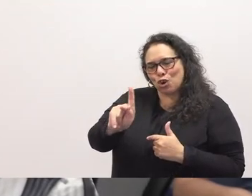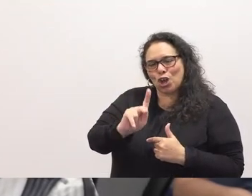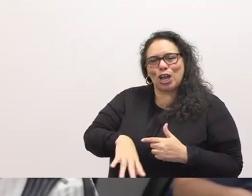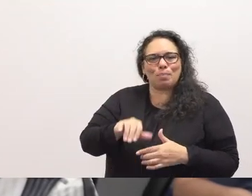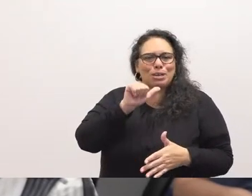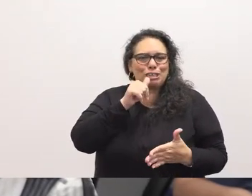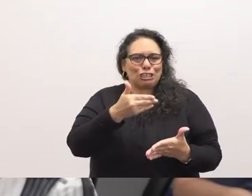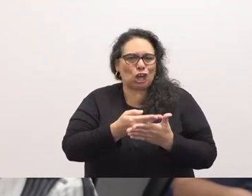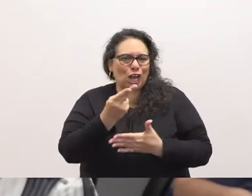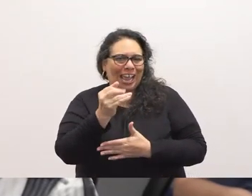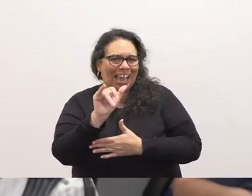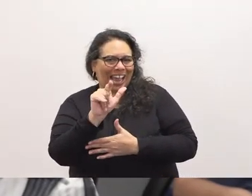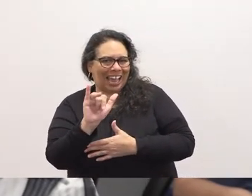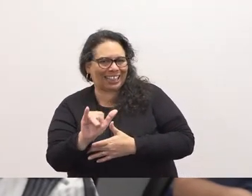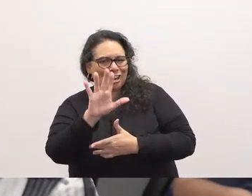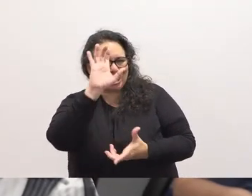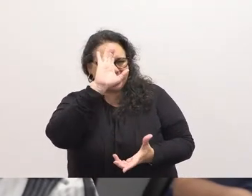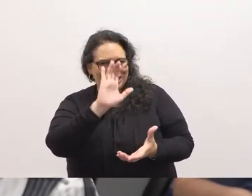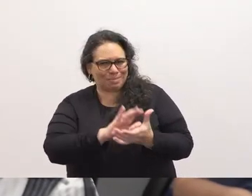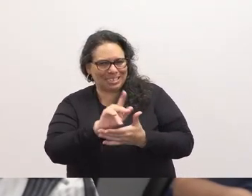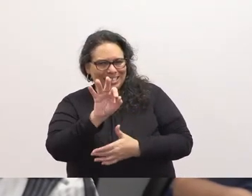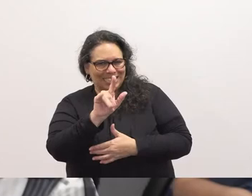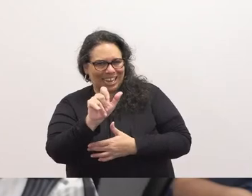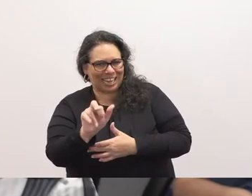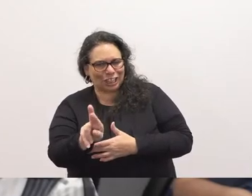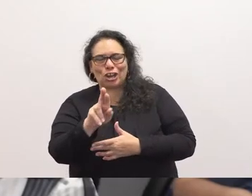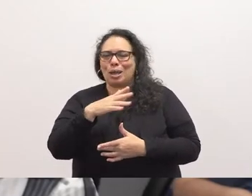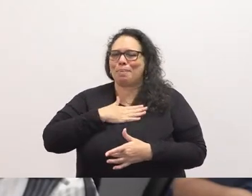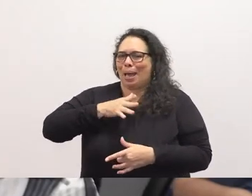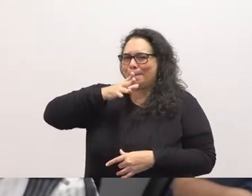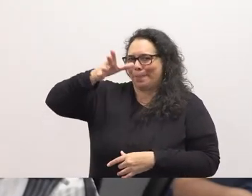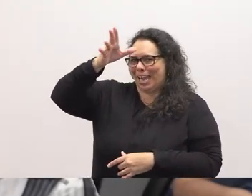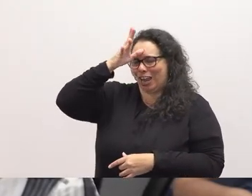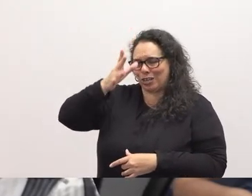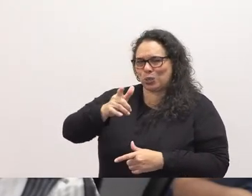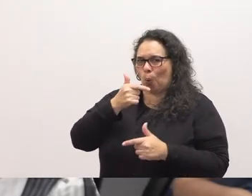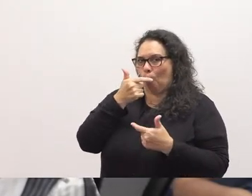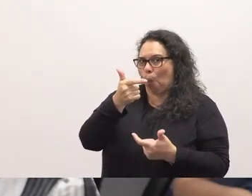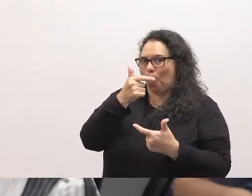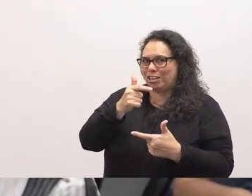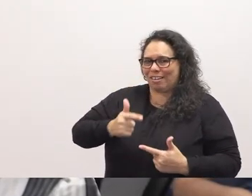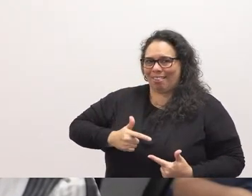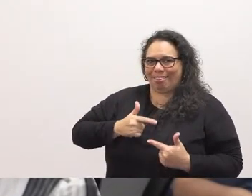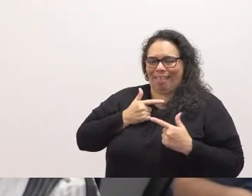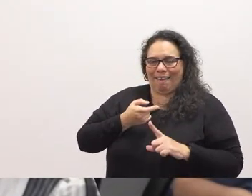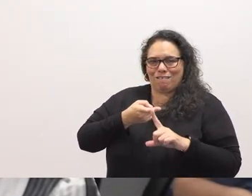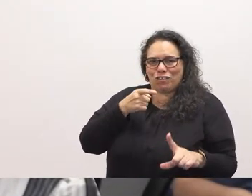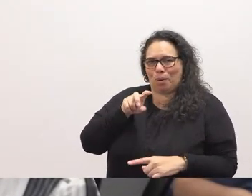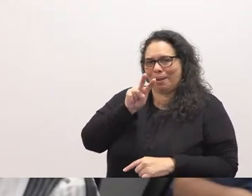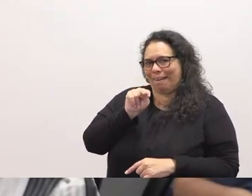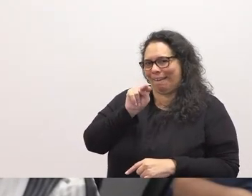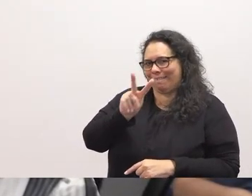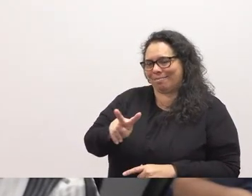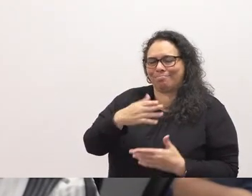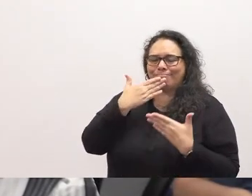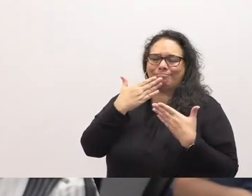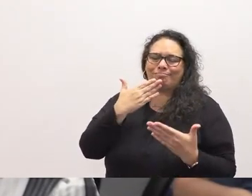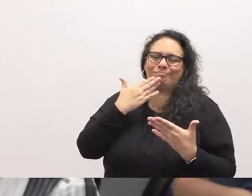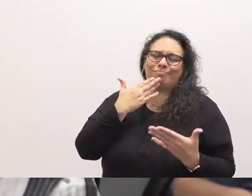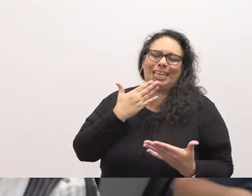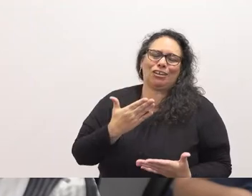husband, Taylor, and my parents, Judy and Lou, are watching live from Nevada. I want to thank them all for being incredibly